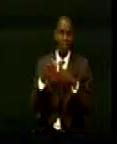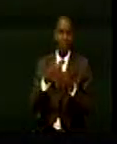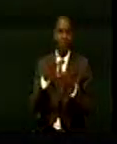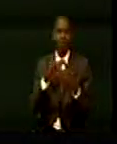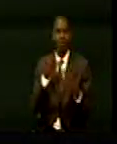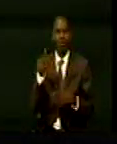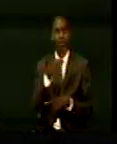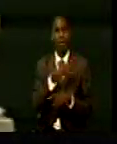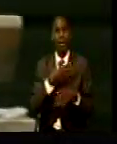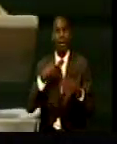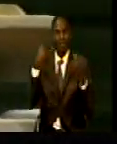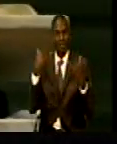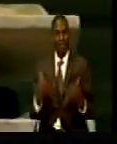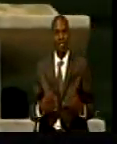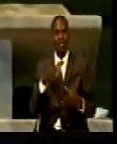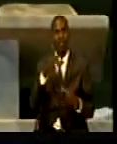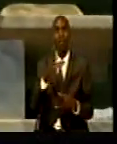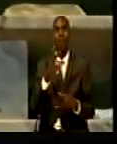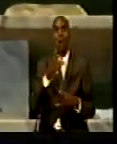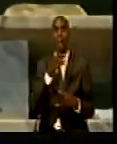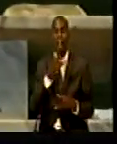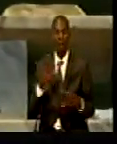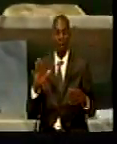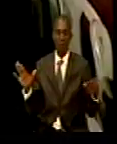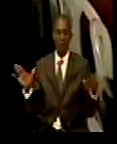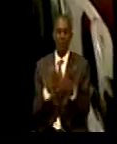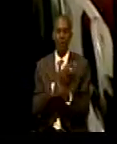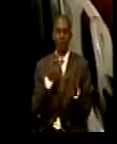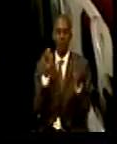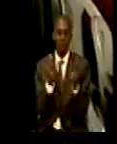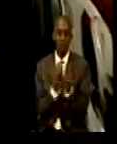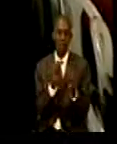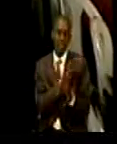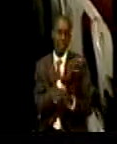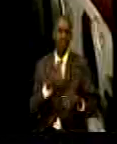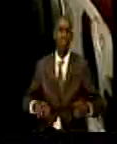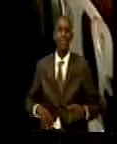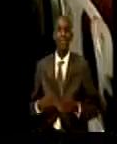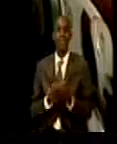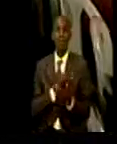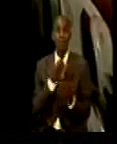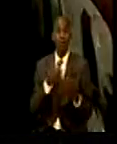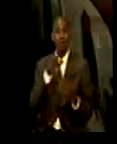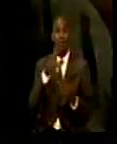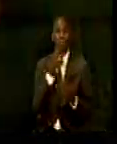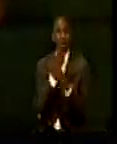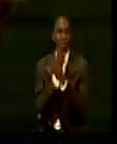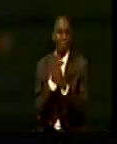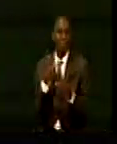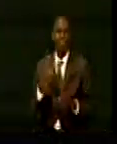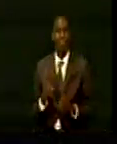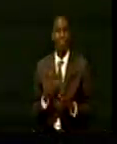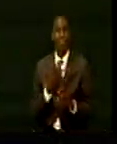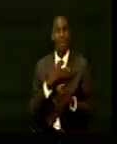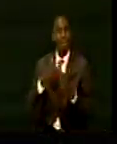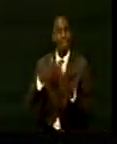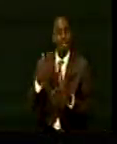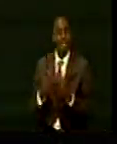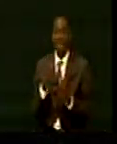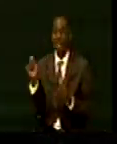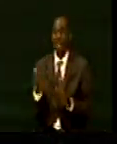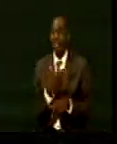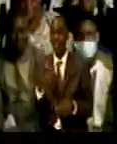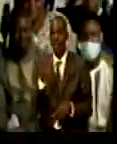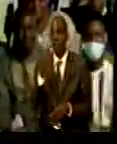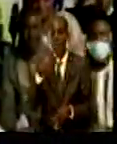are indwelt by Christ when you are saved. And then anything you say now will be the word